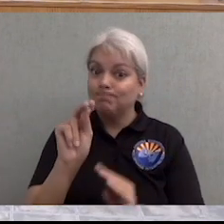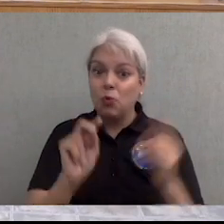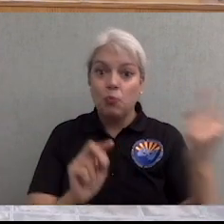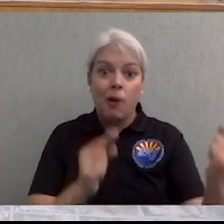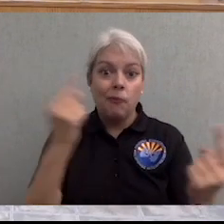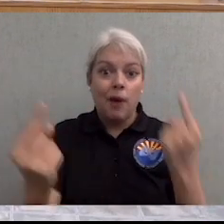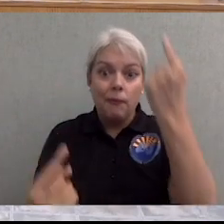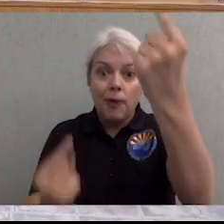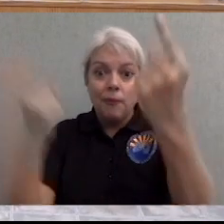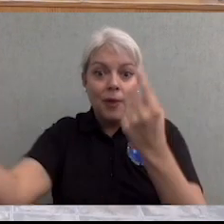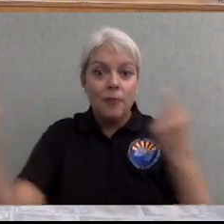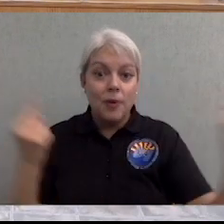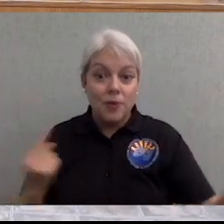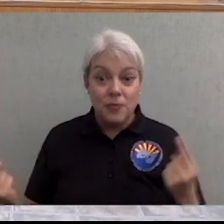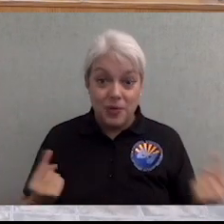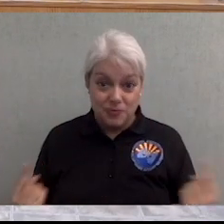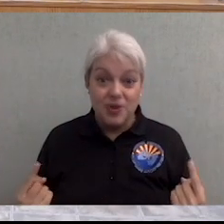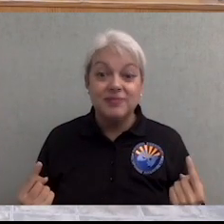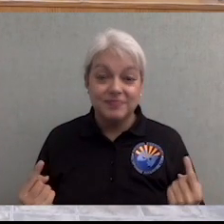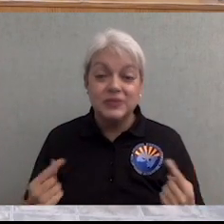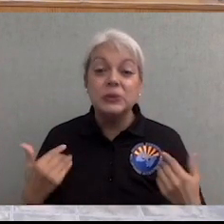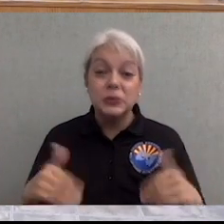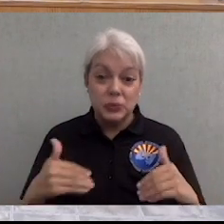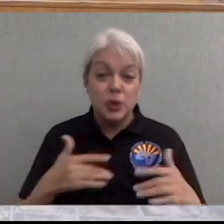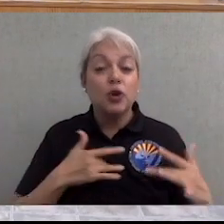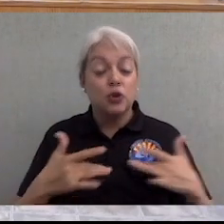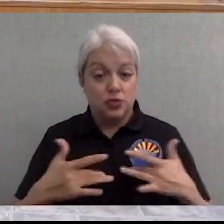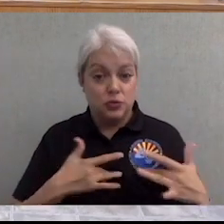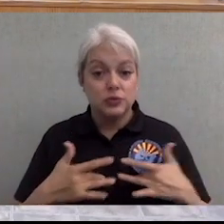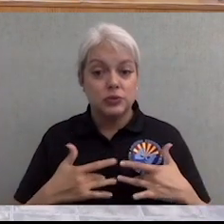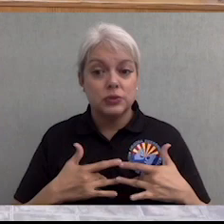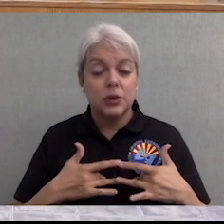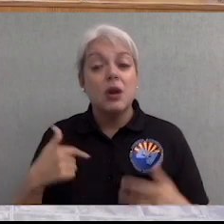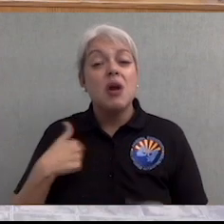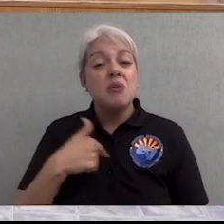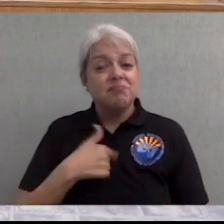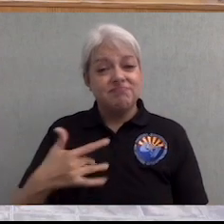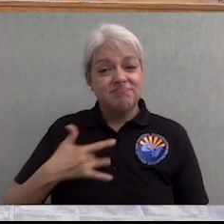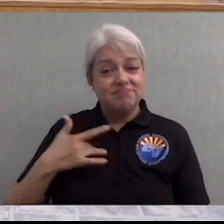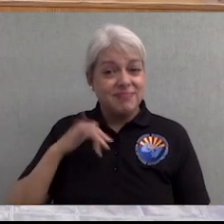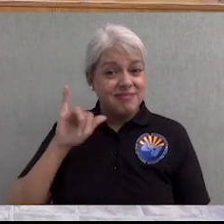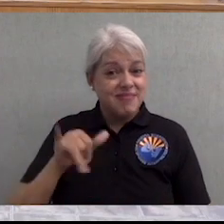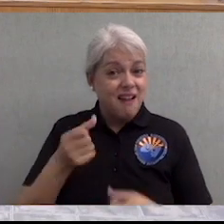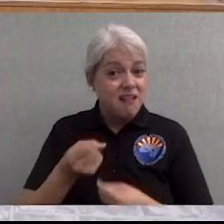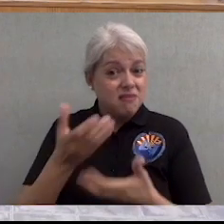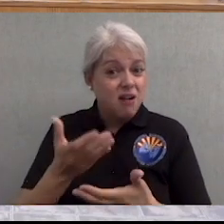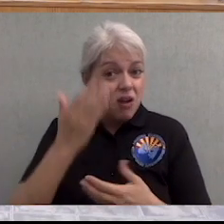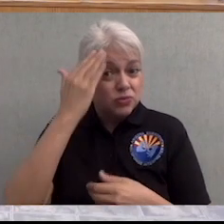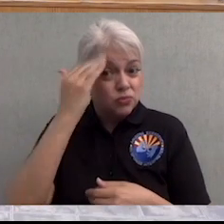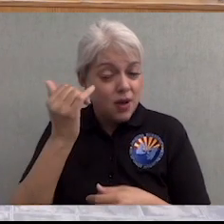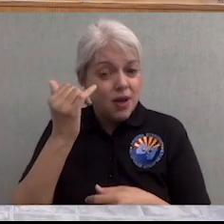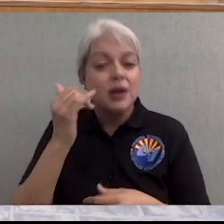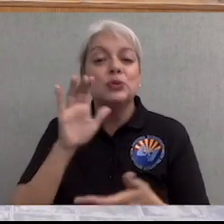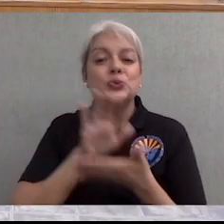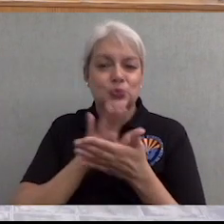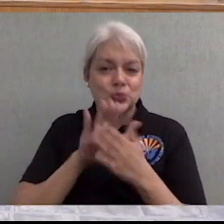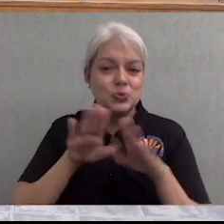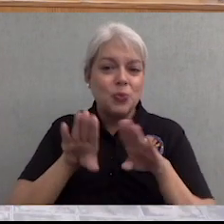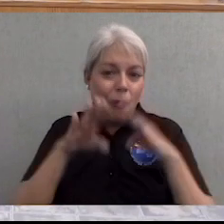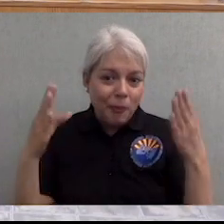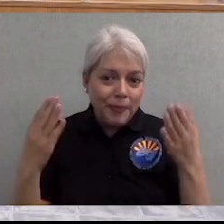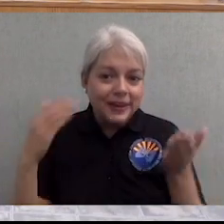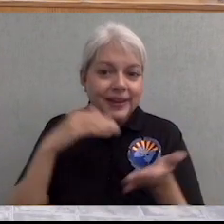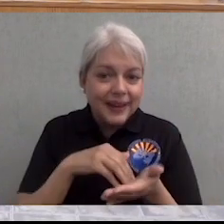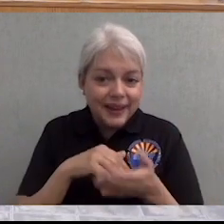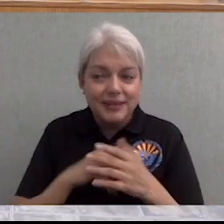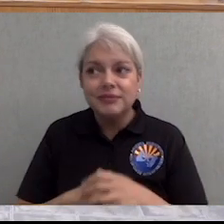of attribute all of that to schools being reopened, to the lax and